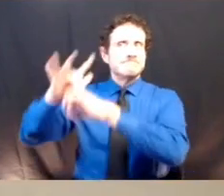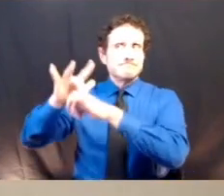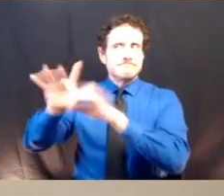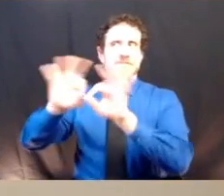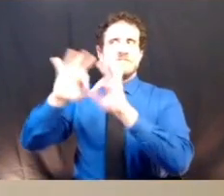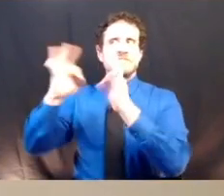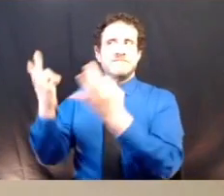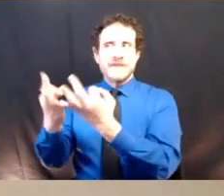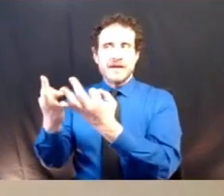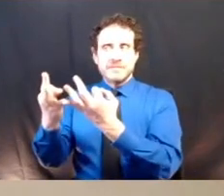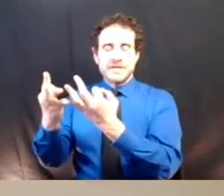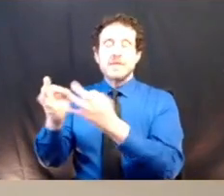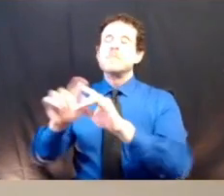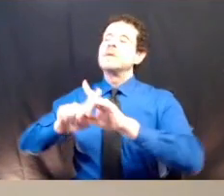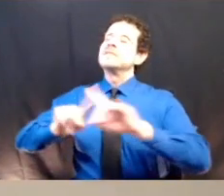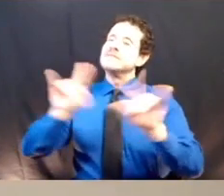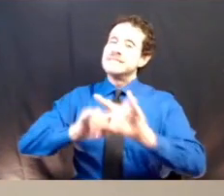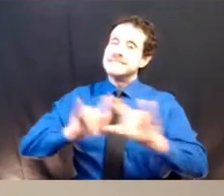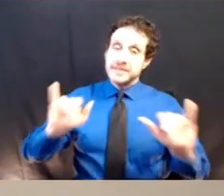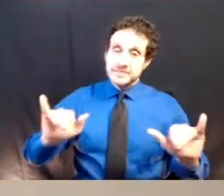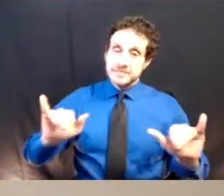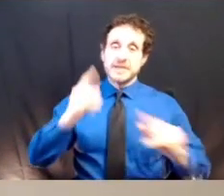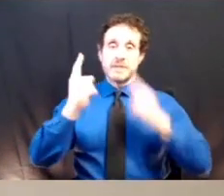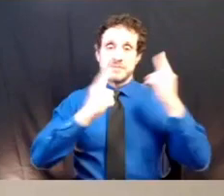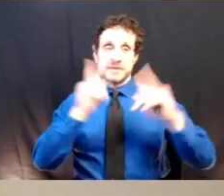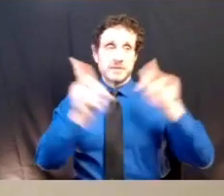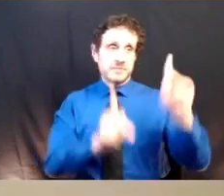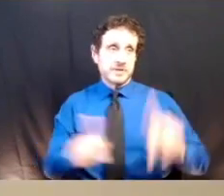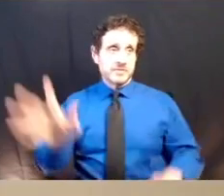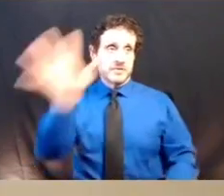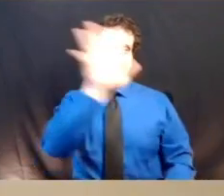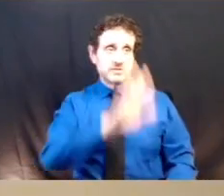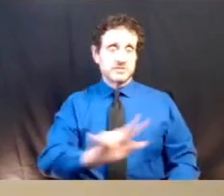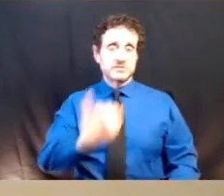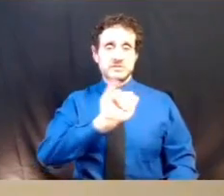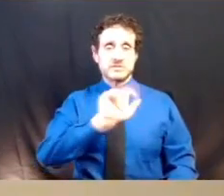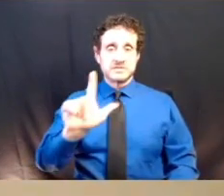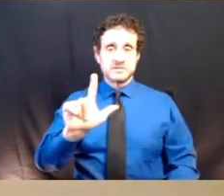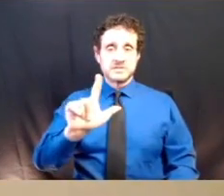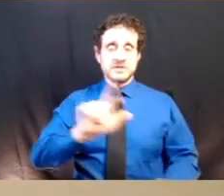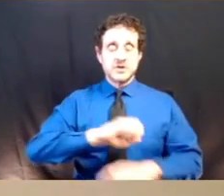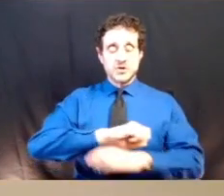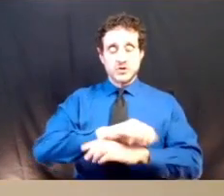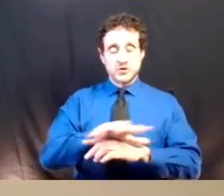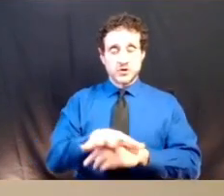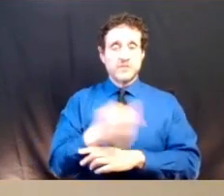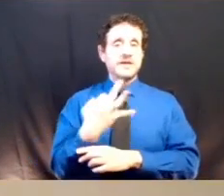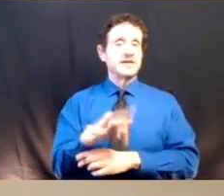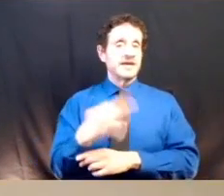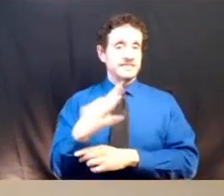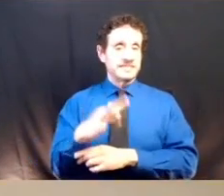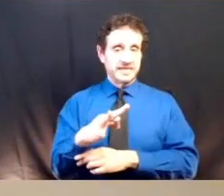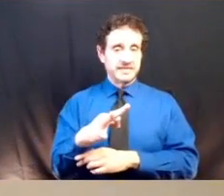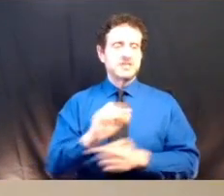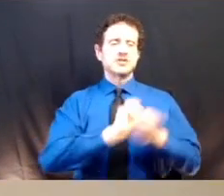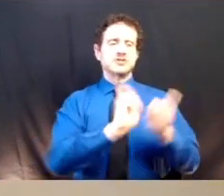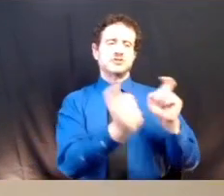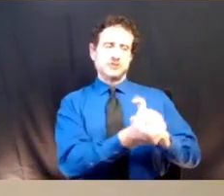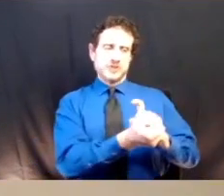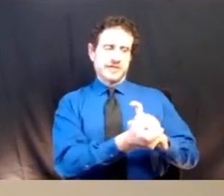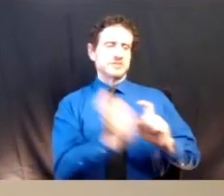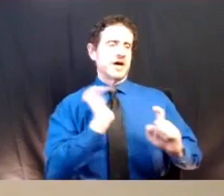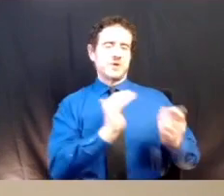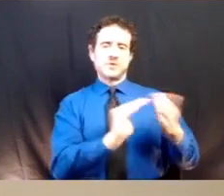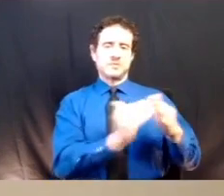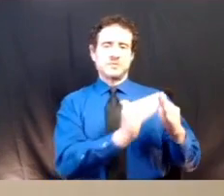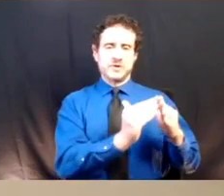all Illinoisans. COVID-19 has changed our communities and it's changed our everyday lives. I